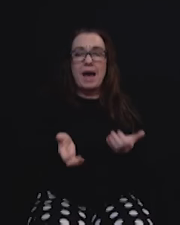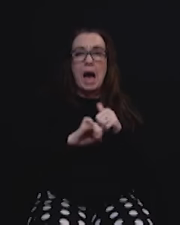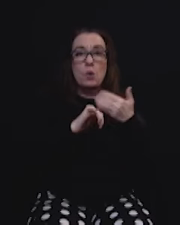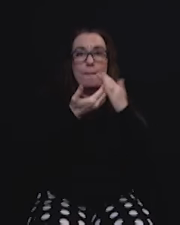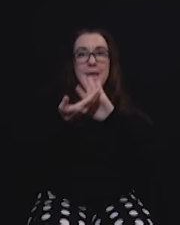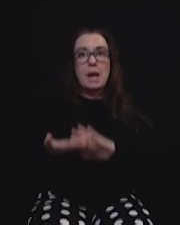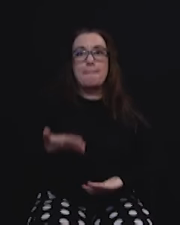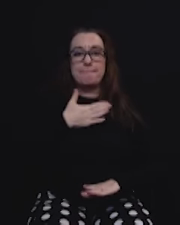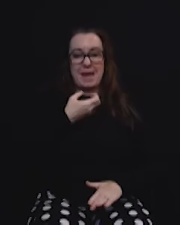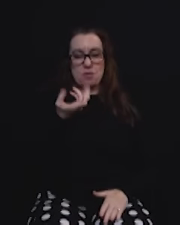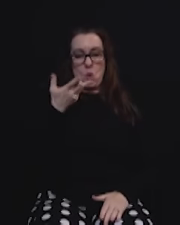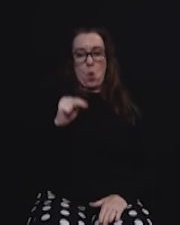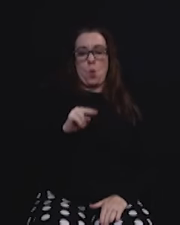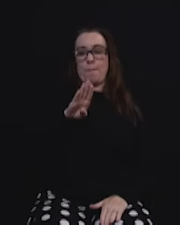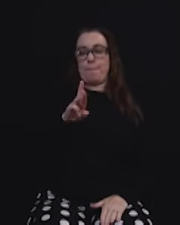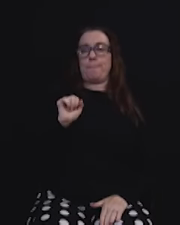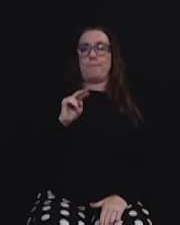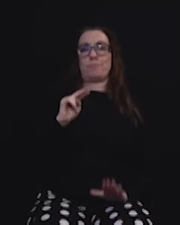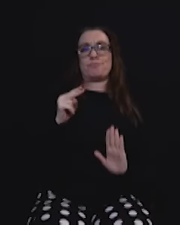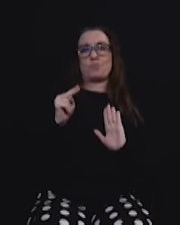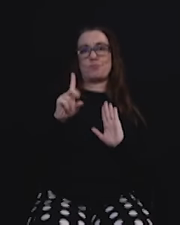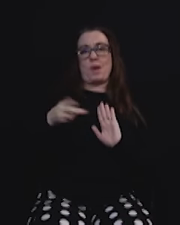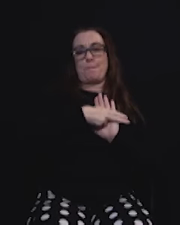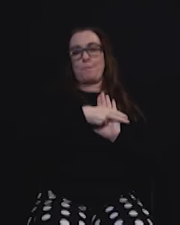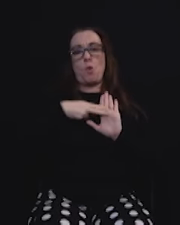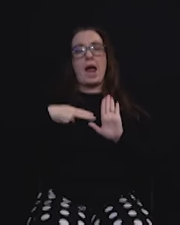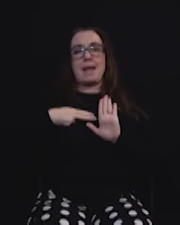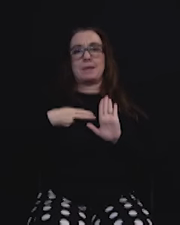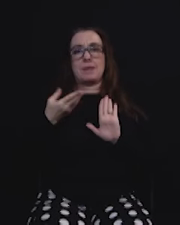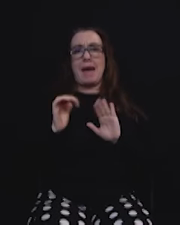become my own brand?